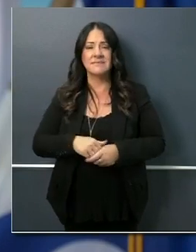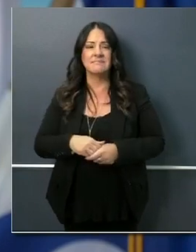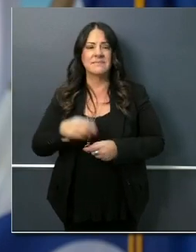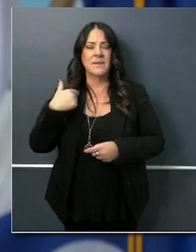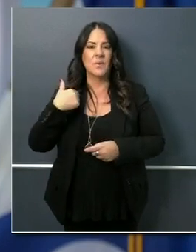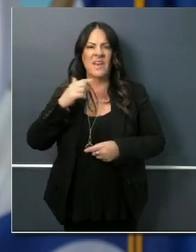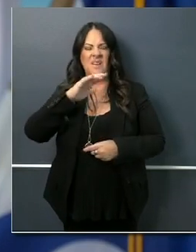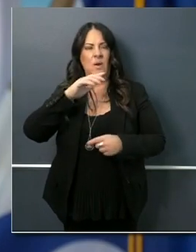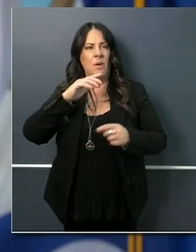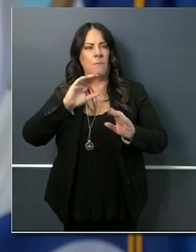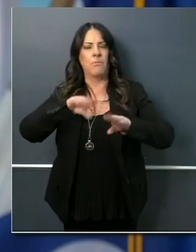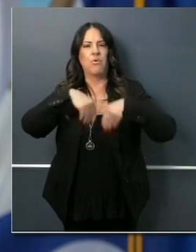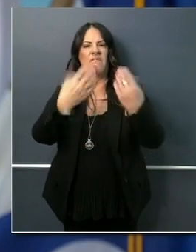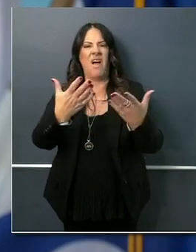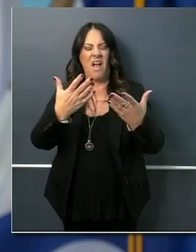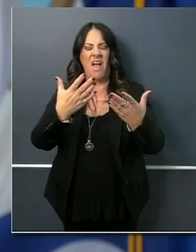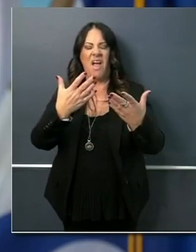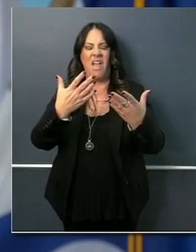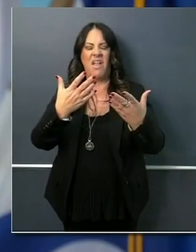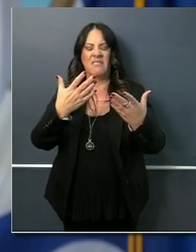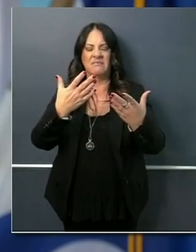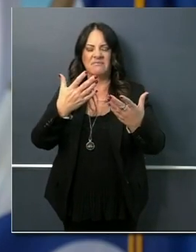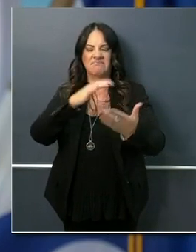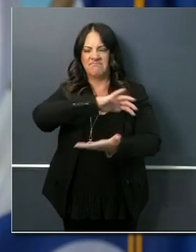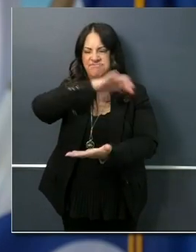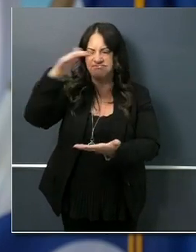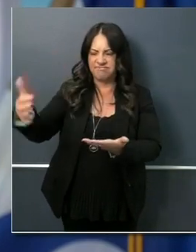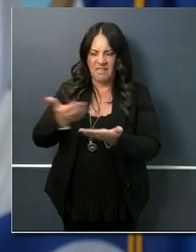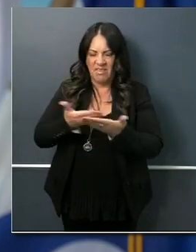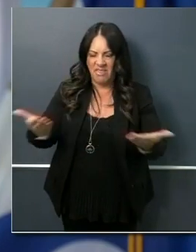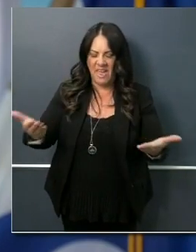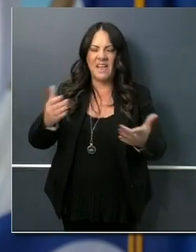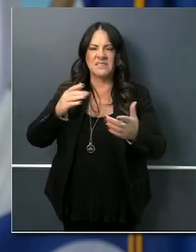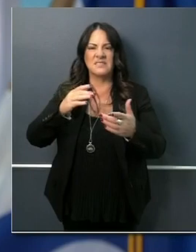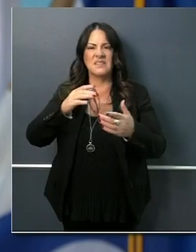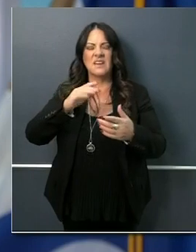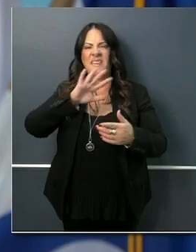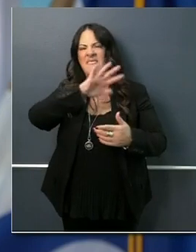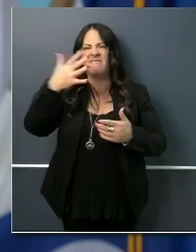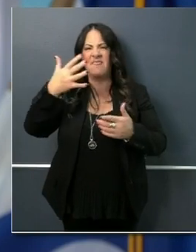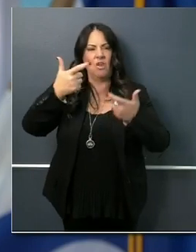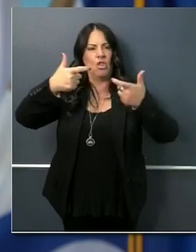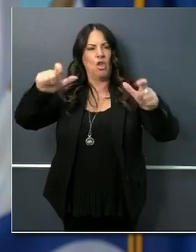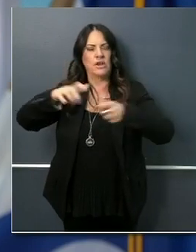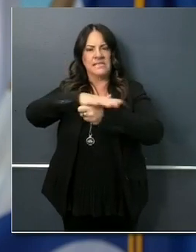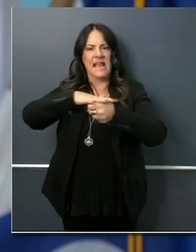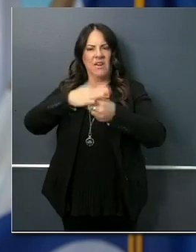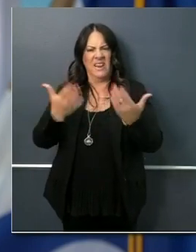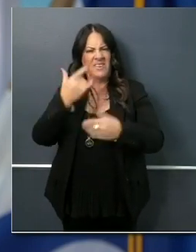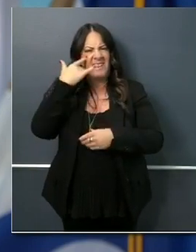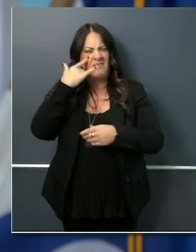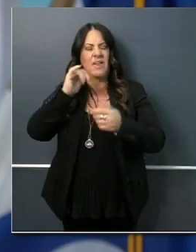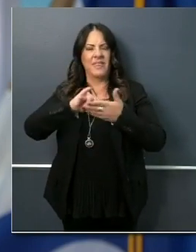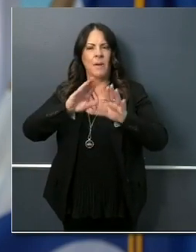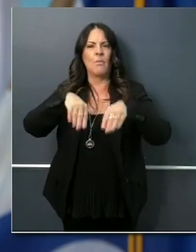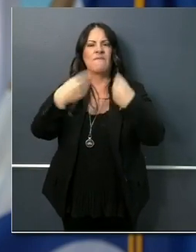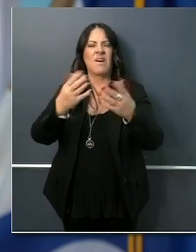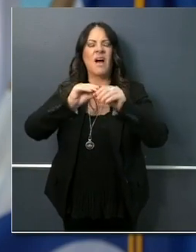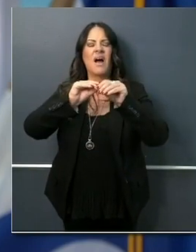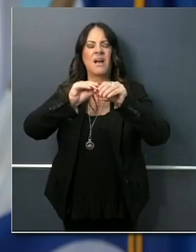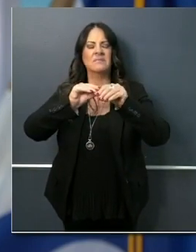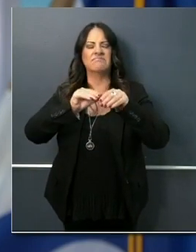diverse democracy. Over 27% of us foreign-born. Our purchasing power allows us to do things. So it's in that